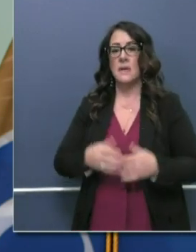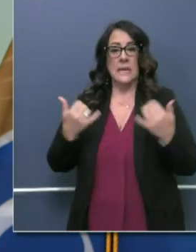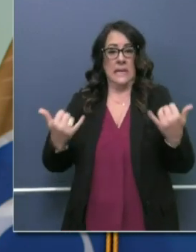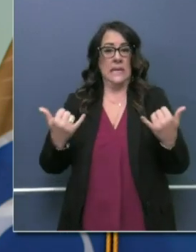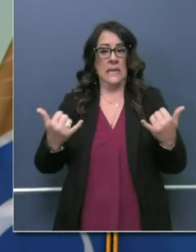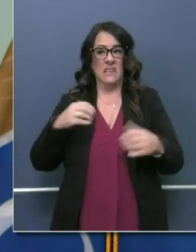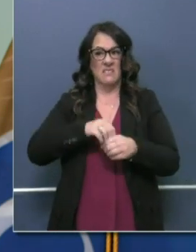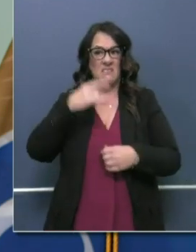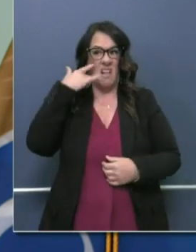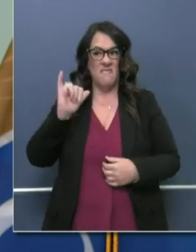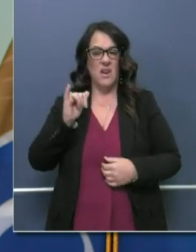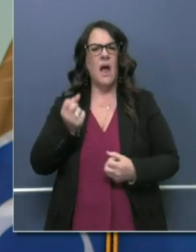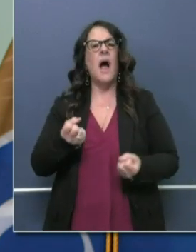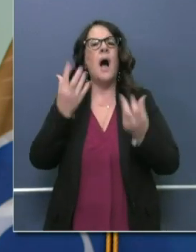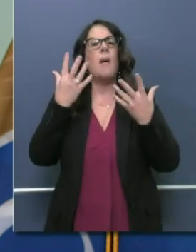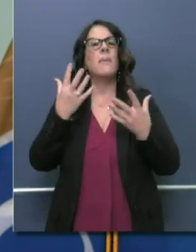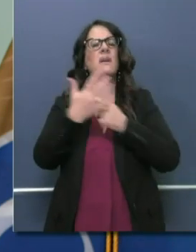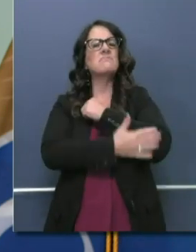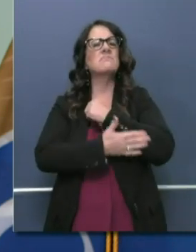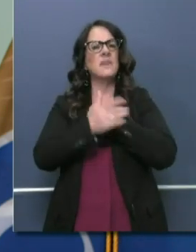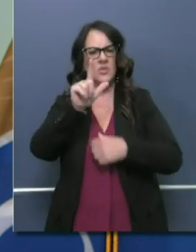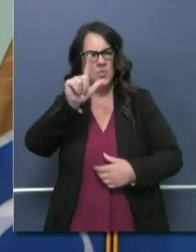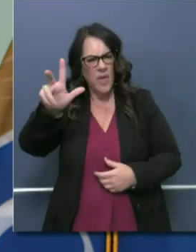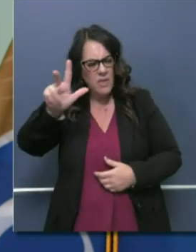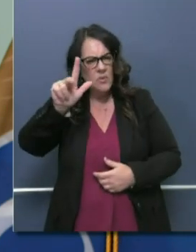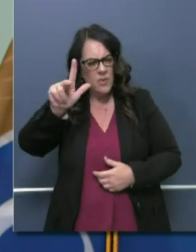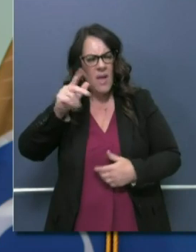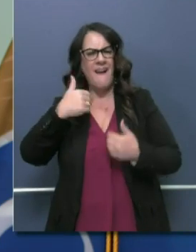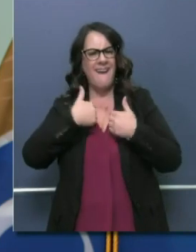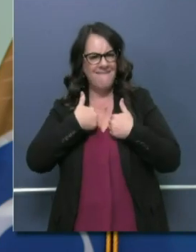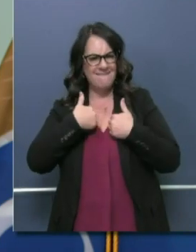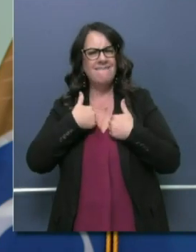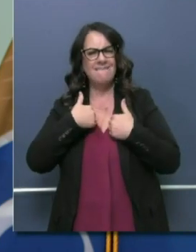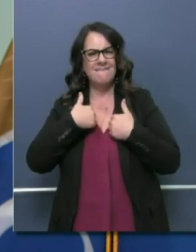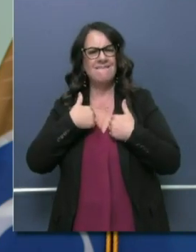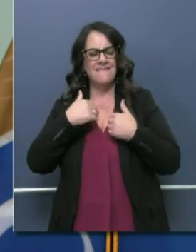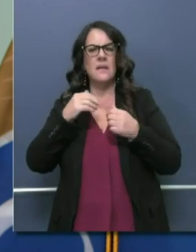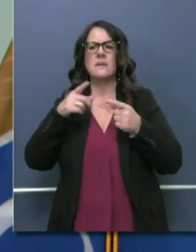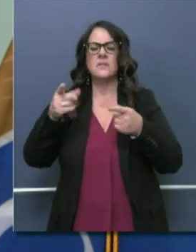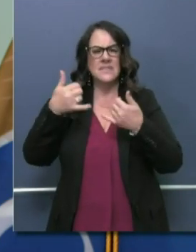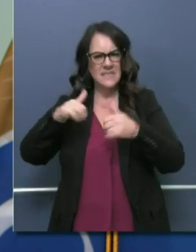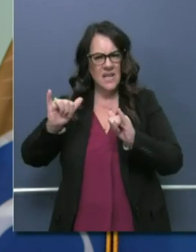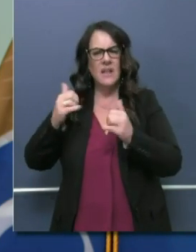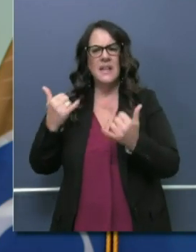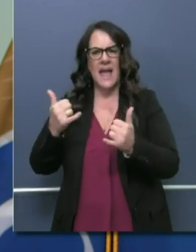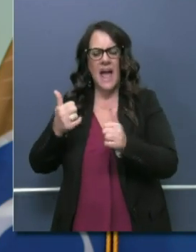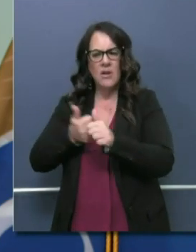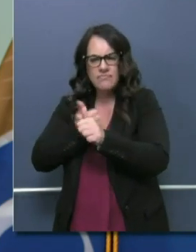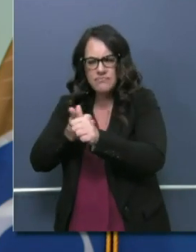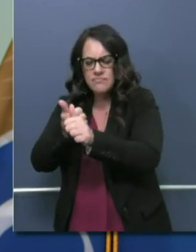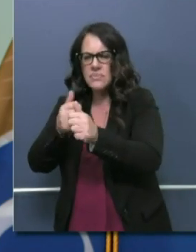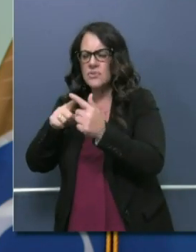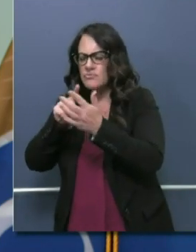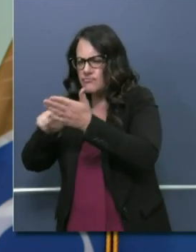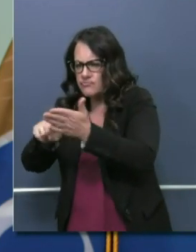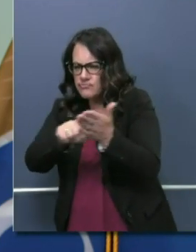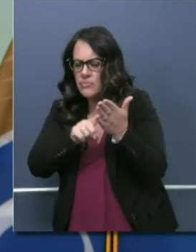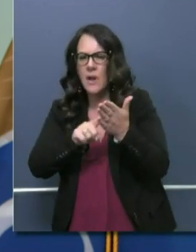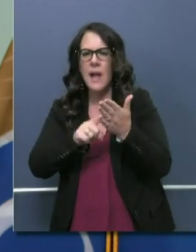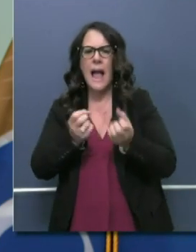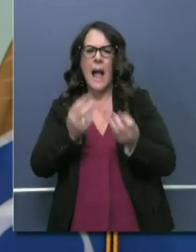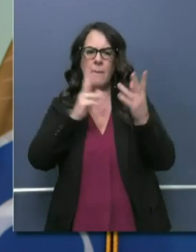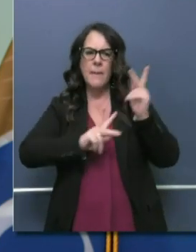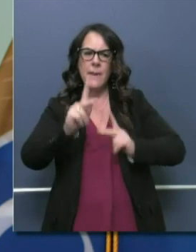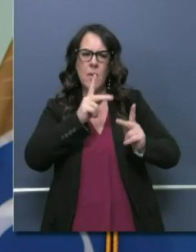tracing. Again, all counties have a tracing component. 23 counties are actively tracing COVID-19